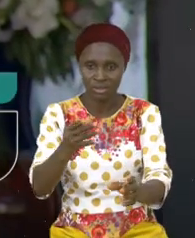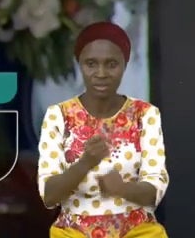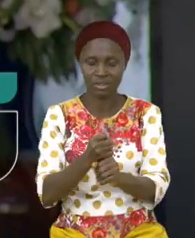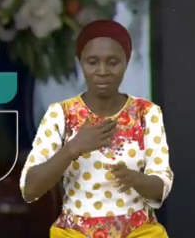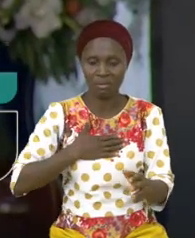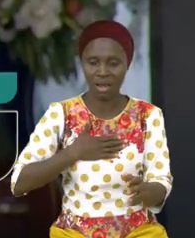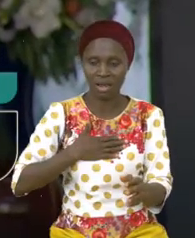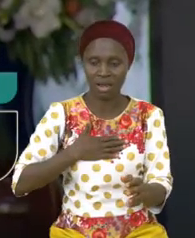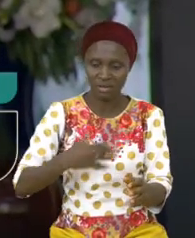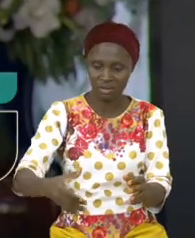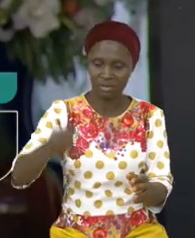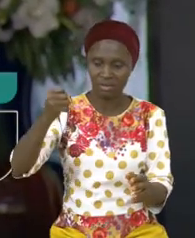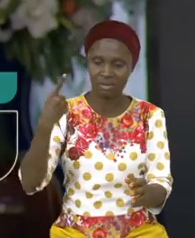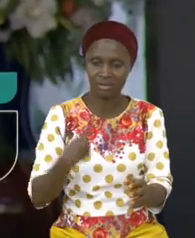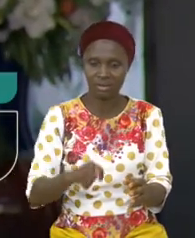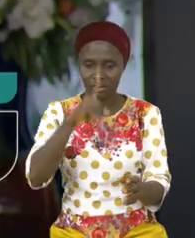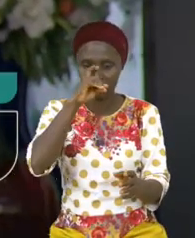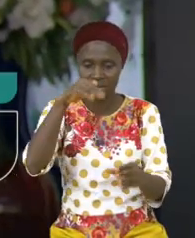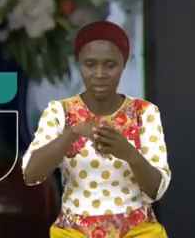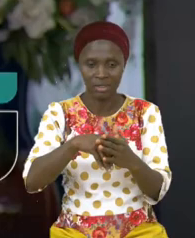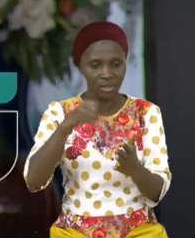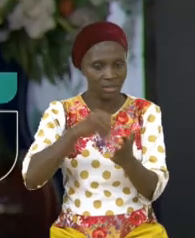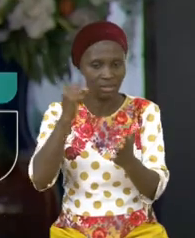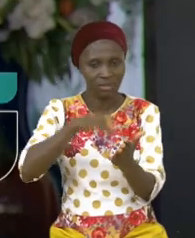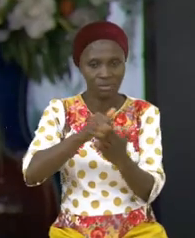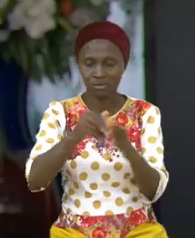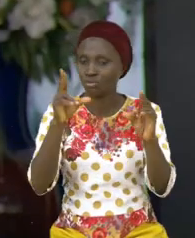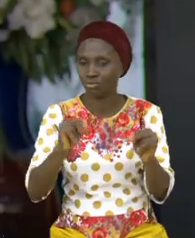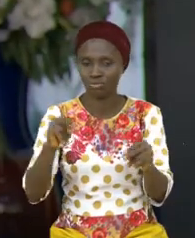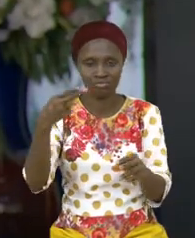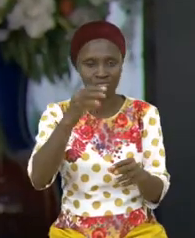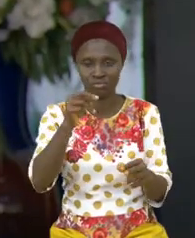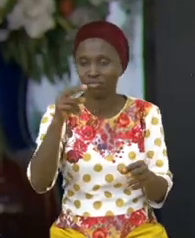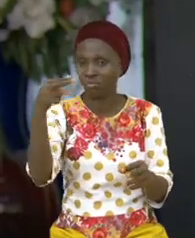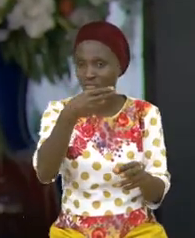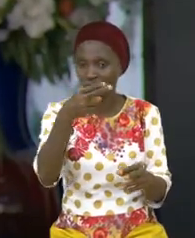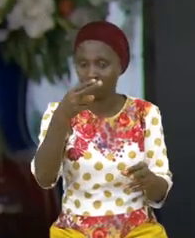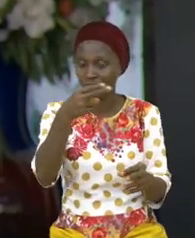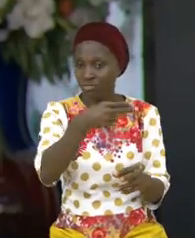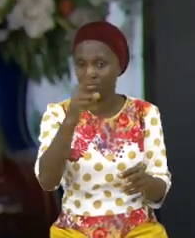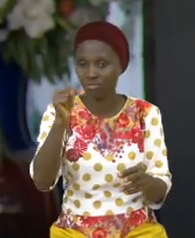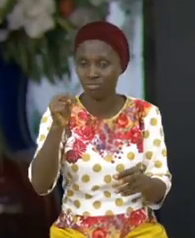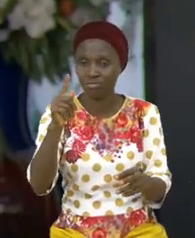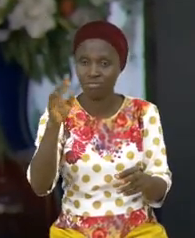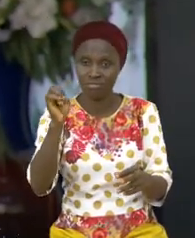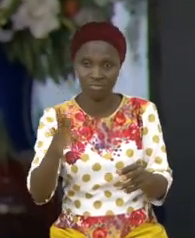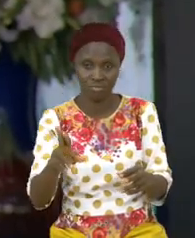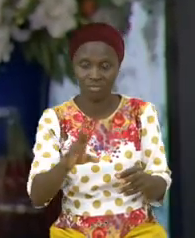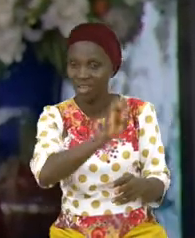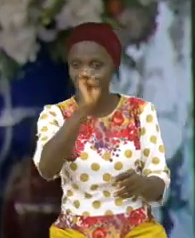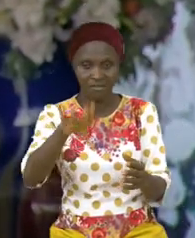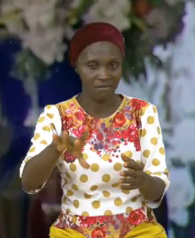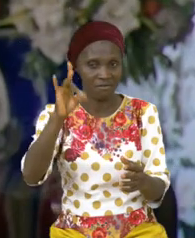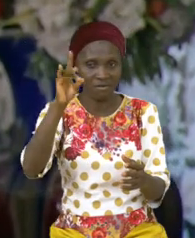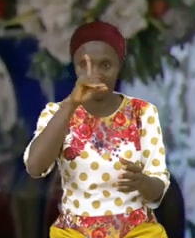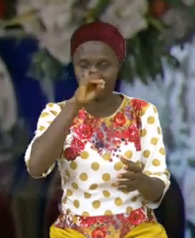eagle in its weakness. No hunter ever finds an eagle weak,